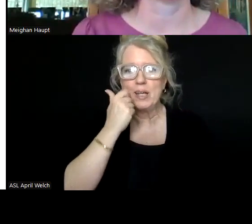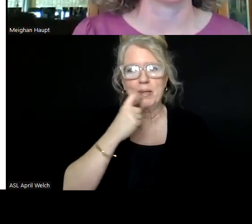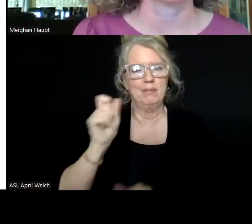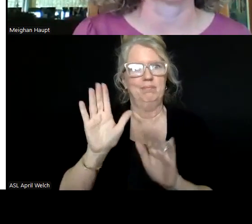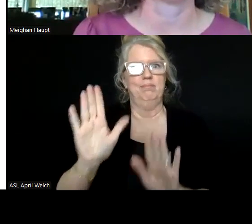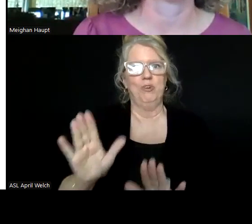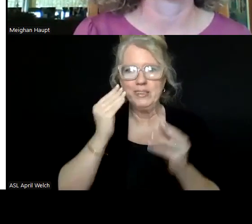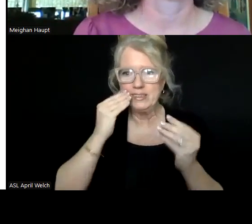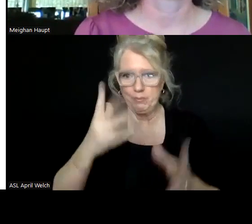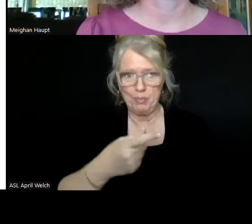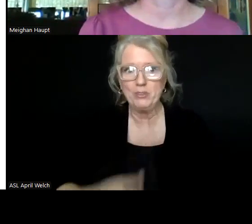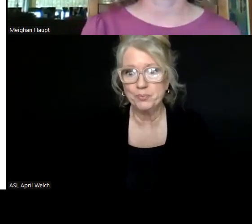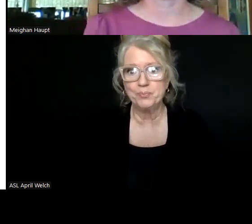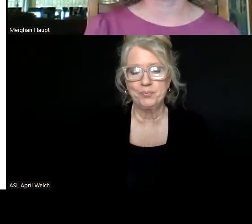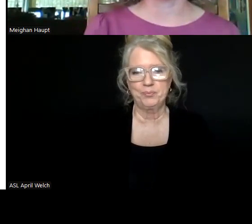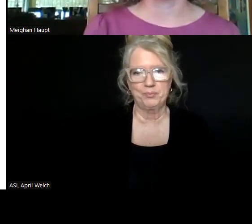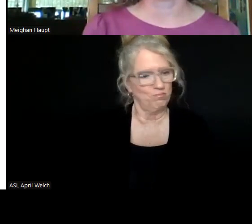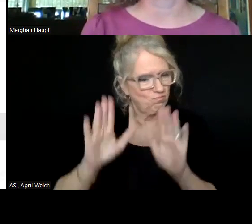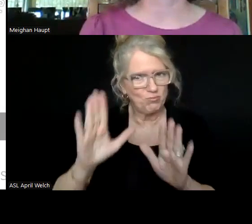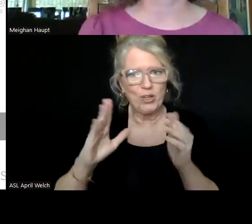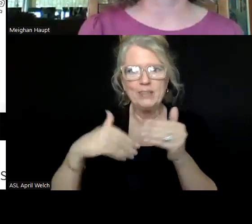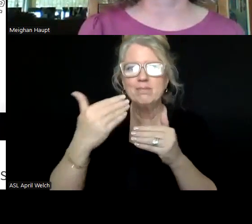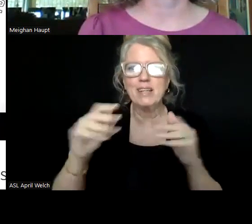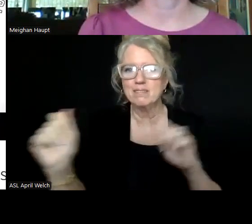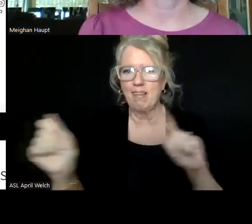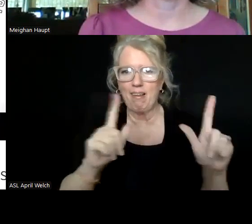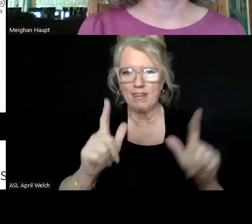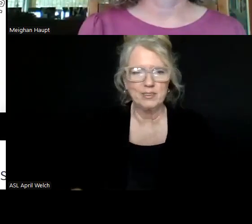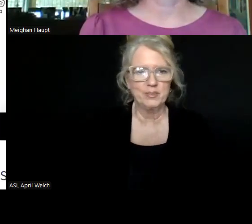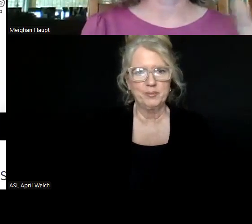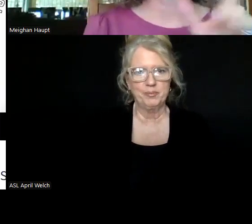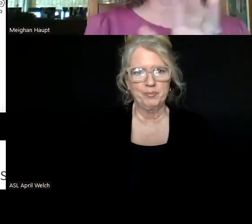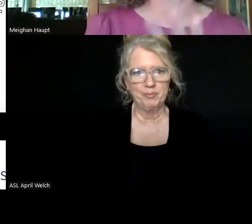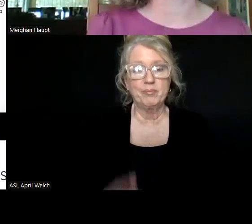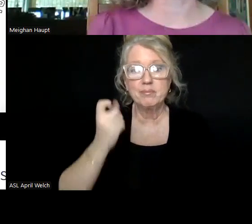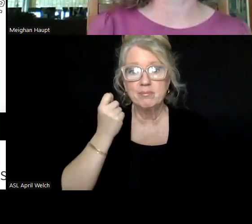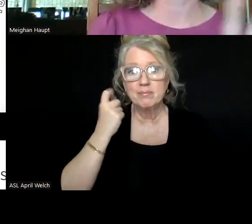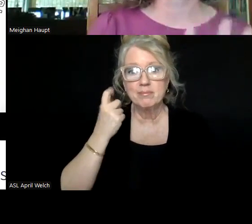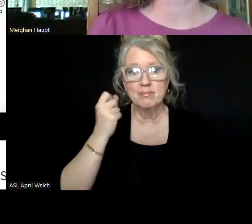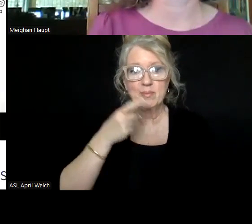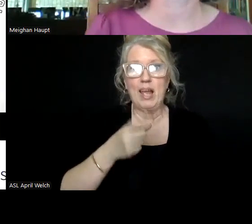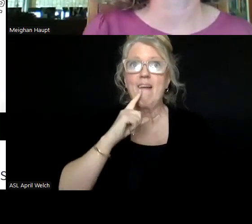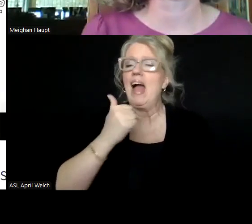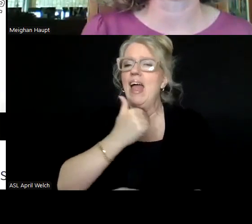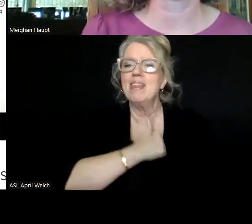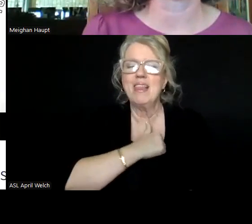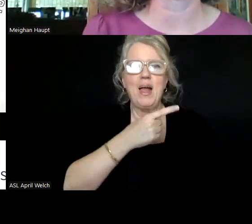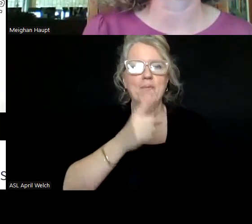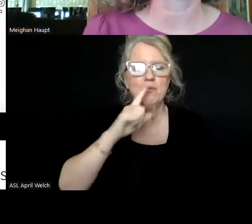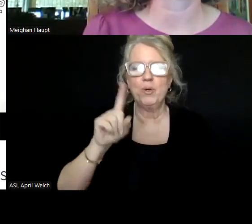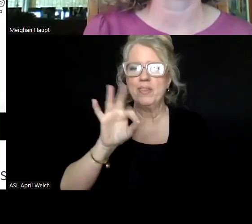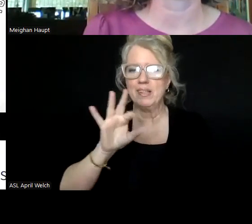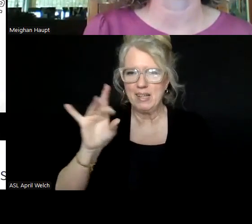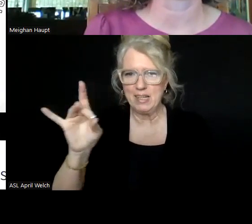greatest information. Great, next slide. Now this is, I love the feature on the 988